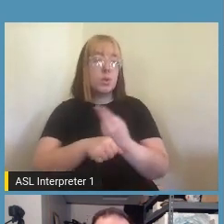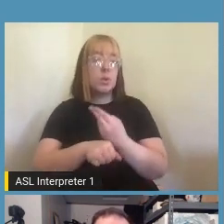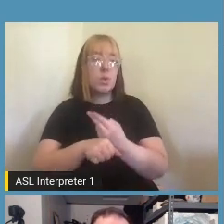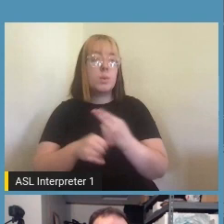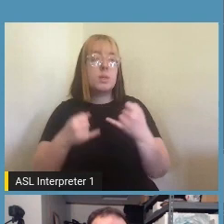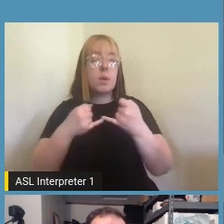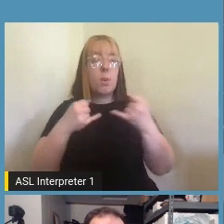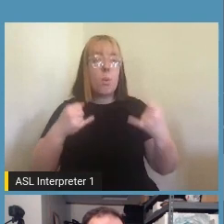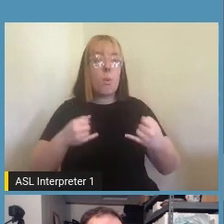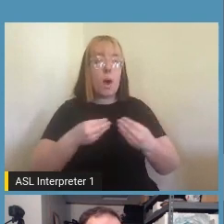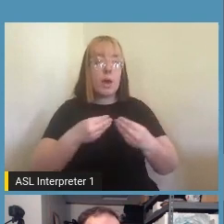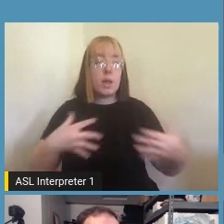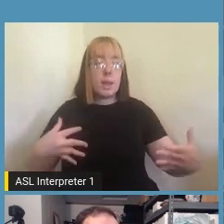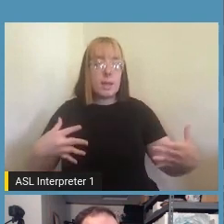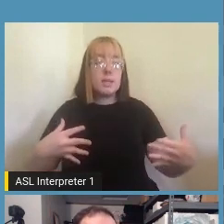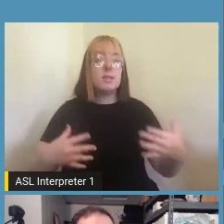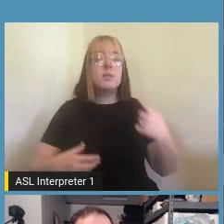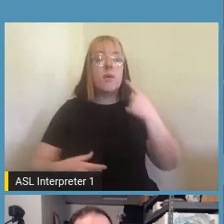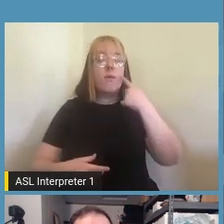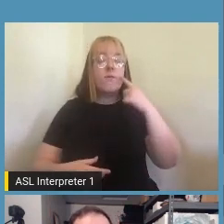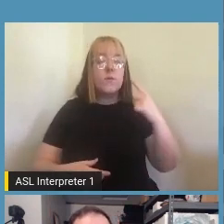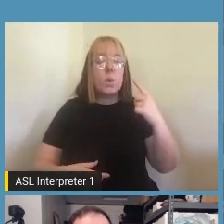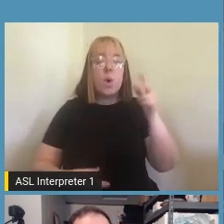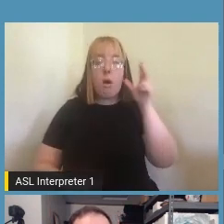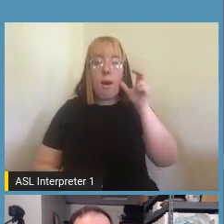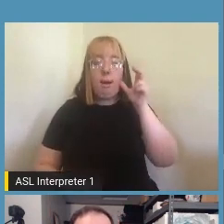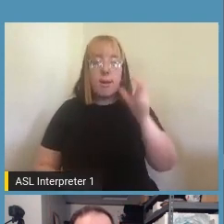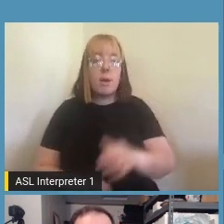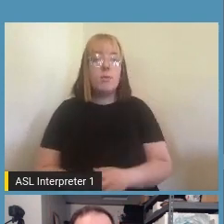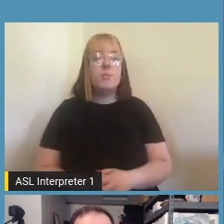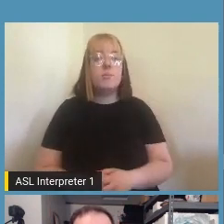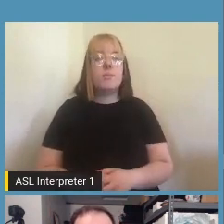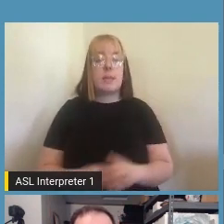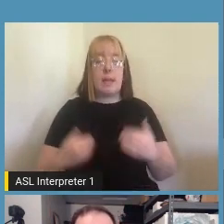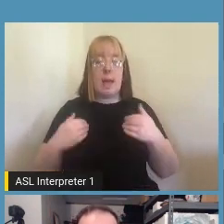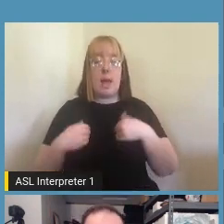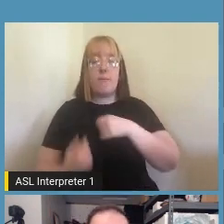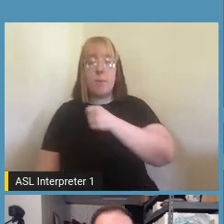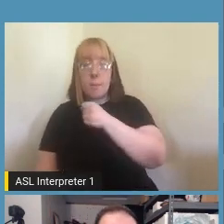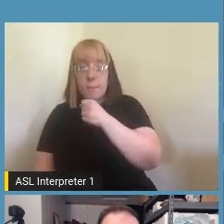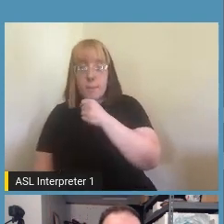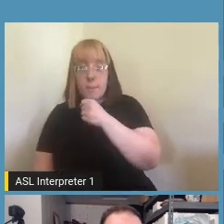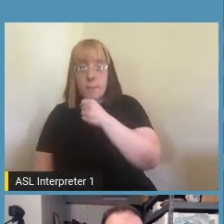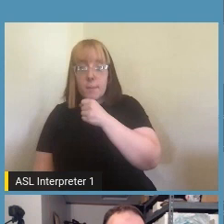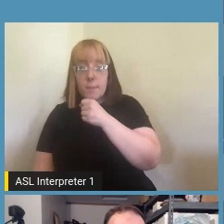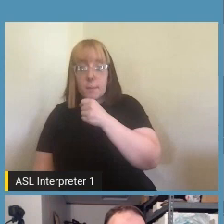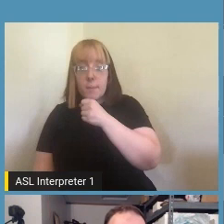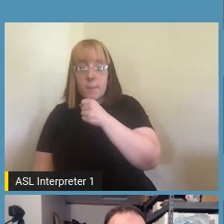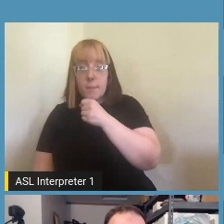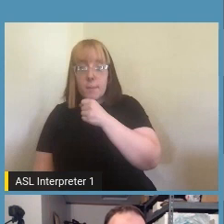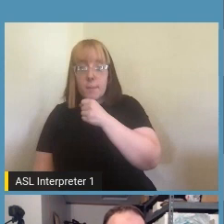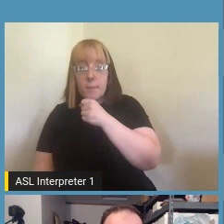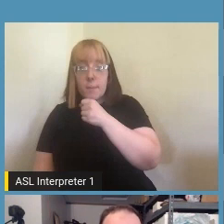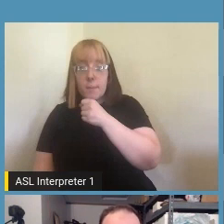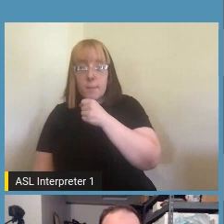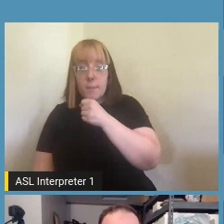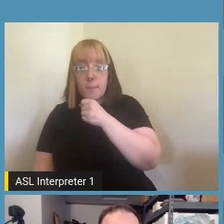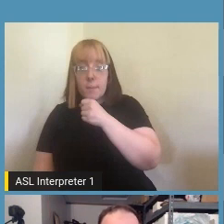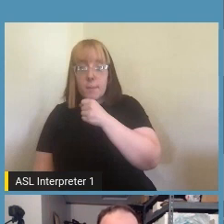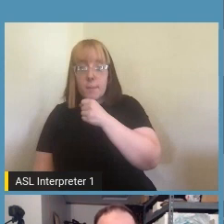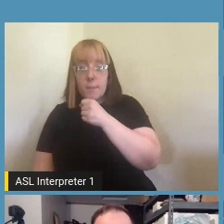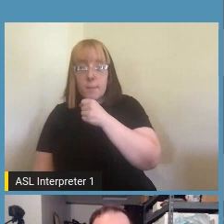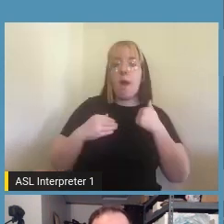transmission for our audio. So we have the microphone, which the person will wear, and then we have a